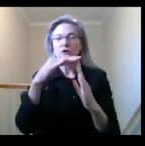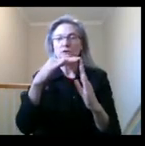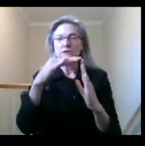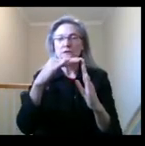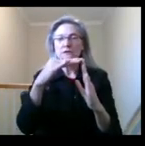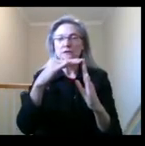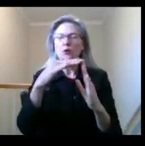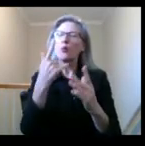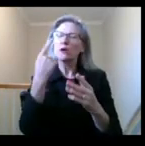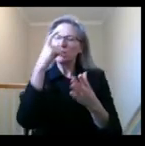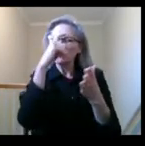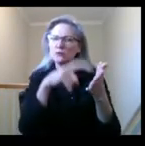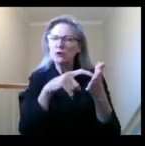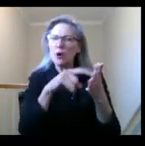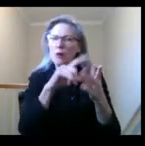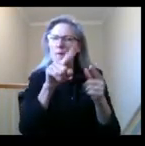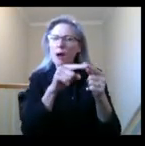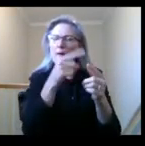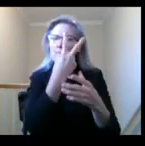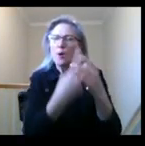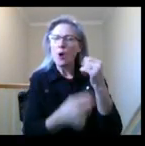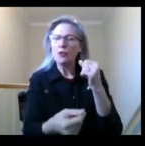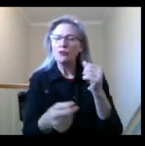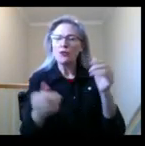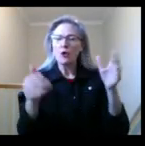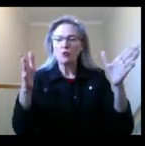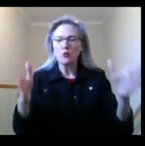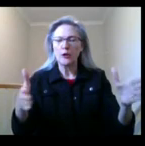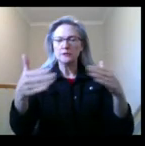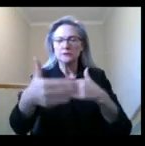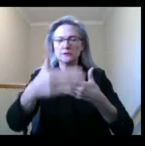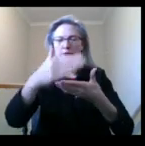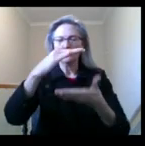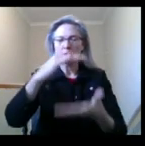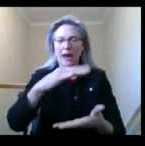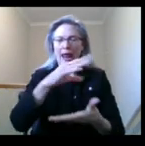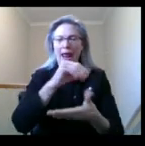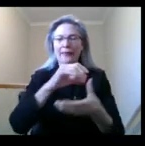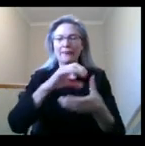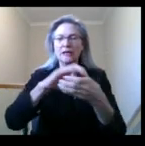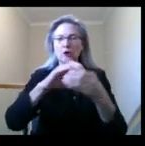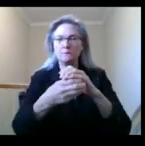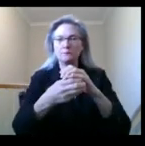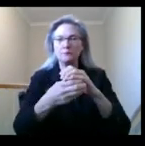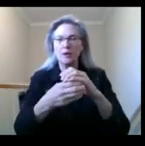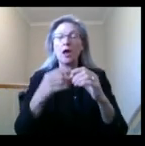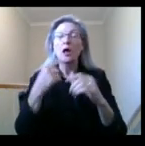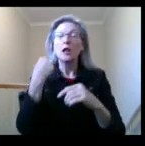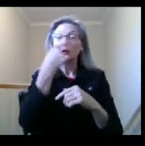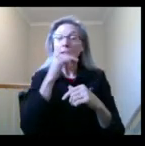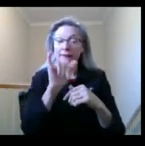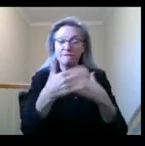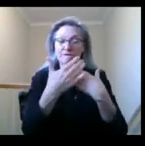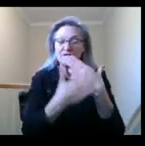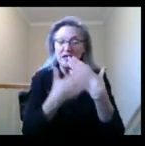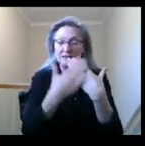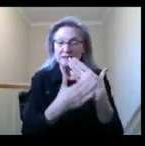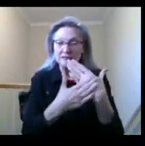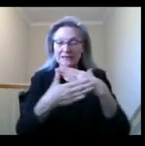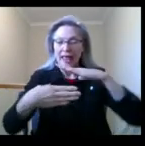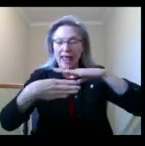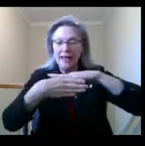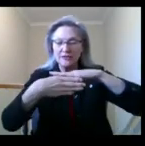notice about both the rectangular prism and the cube? So looking at their faces, their edges, and their vertices,